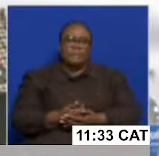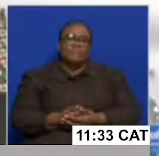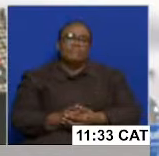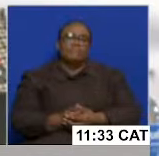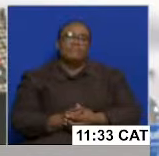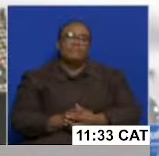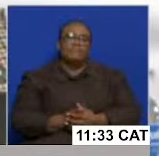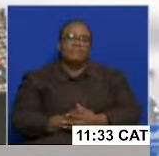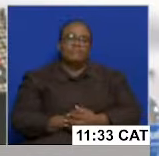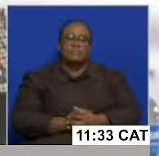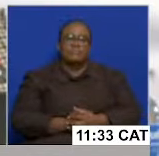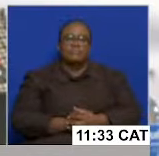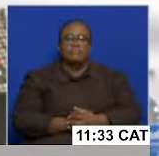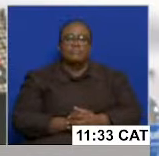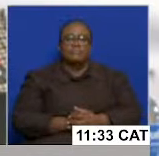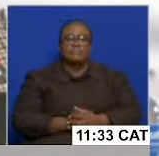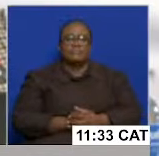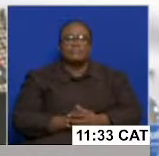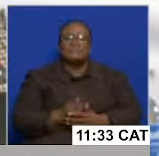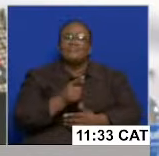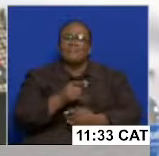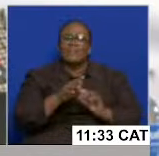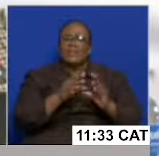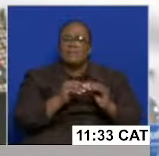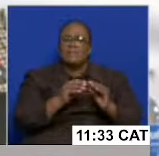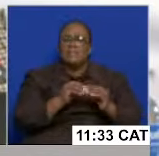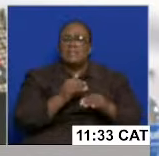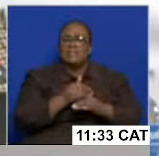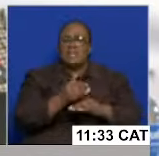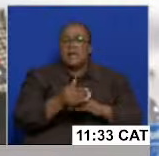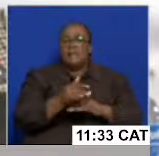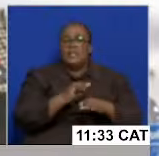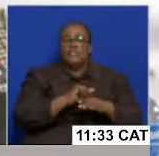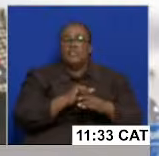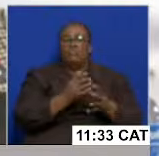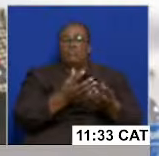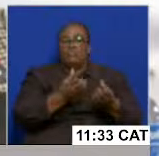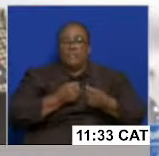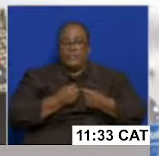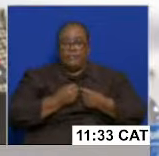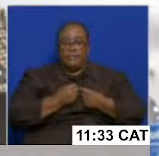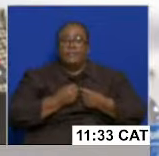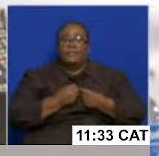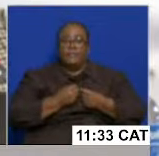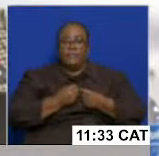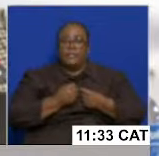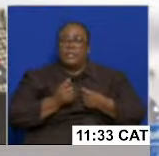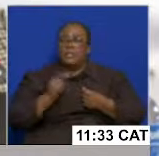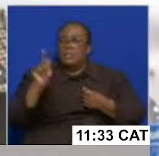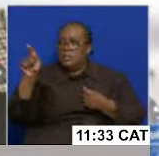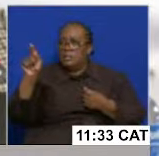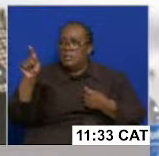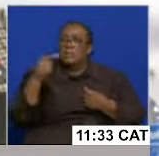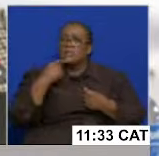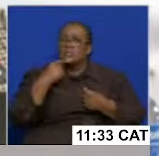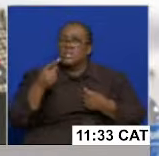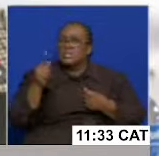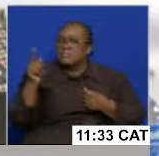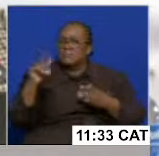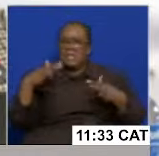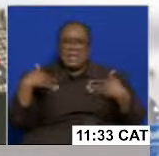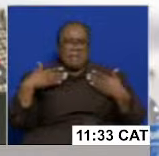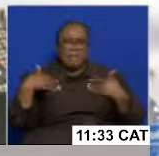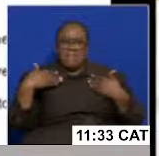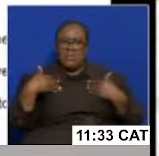At the meeting after receiving the stones, Mr. Simon indicated that he was not happy with the quality of